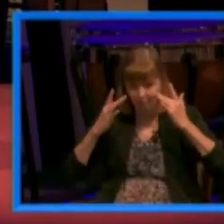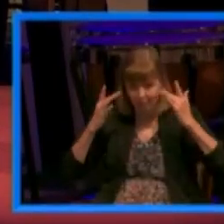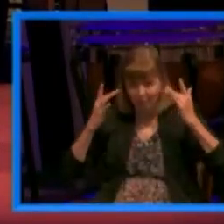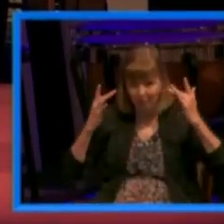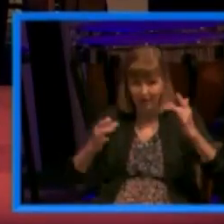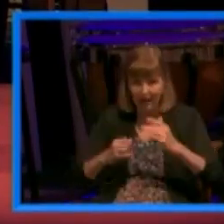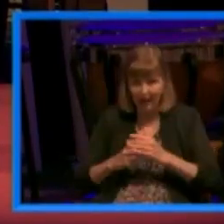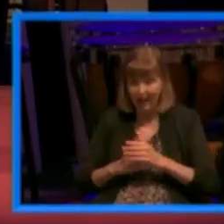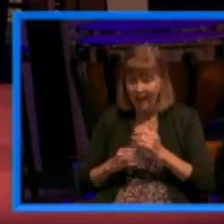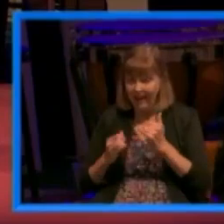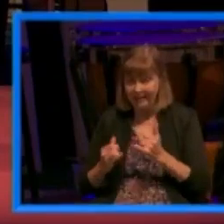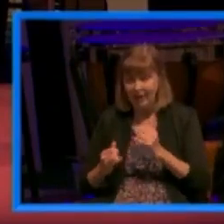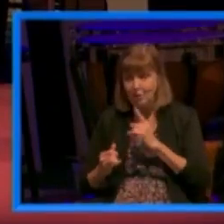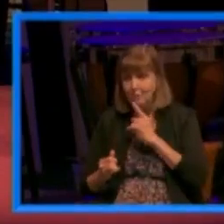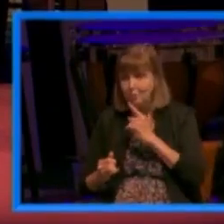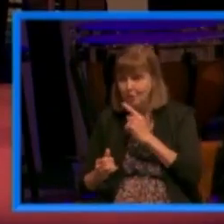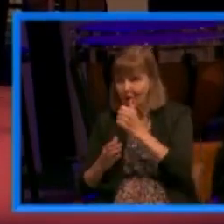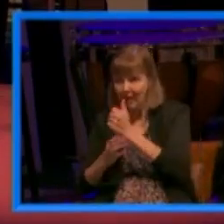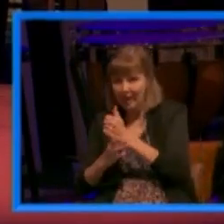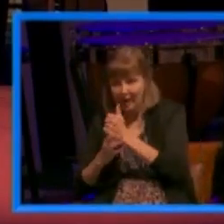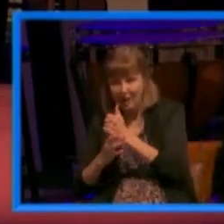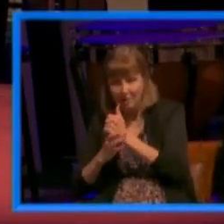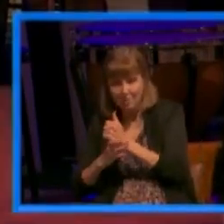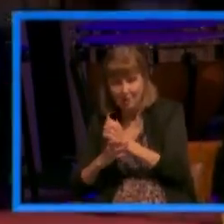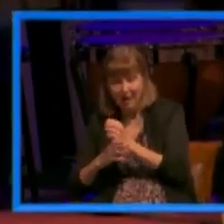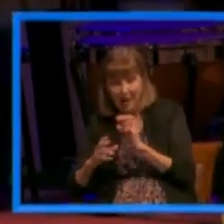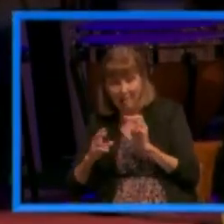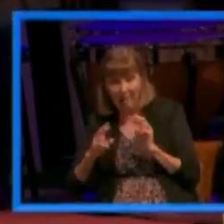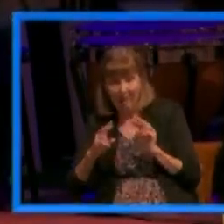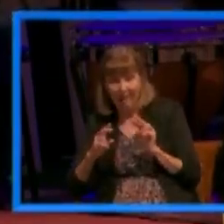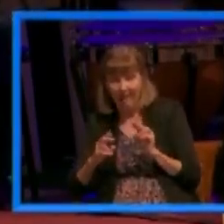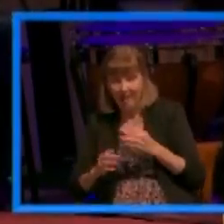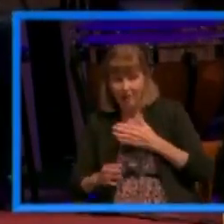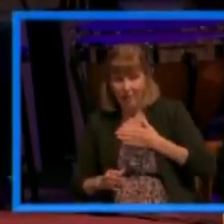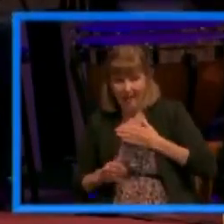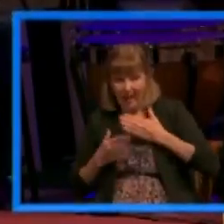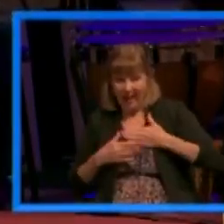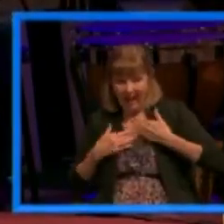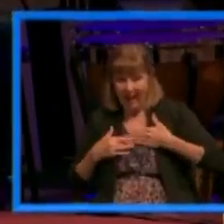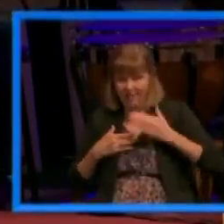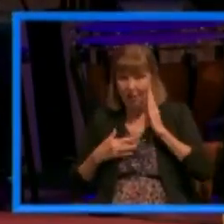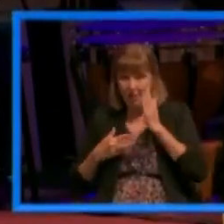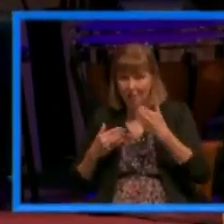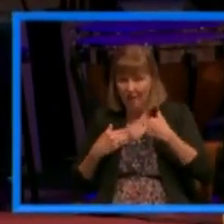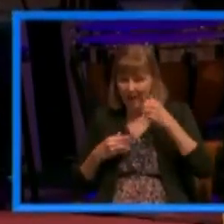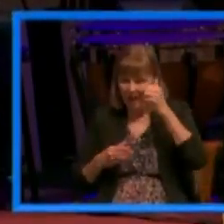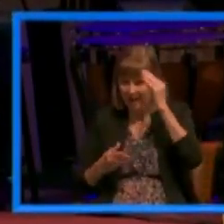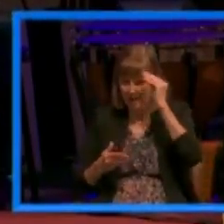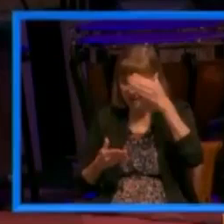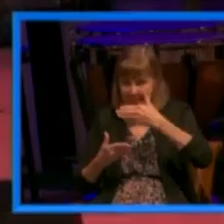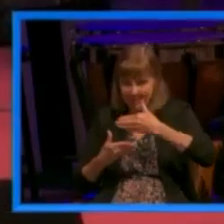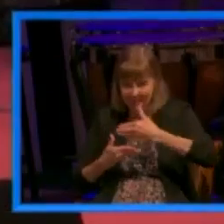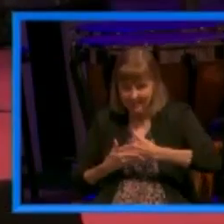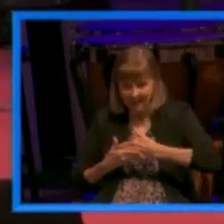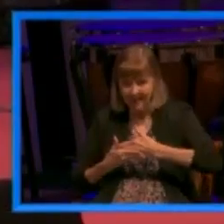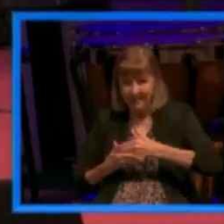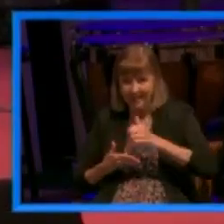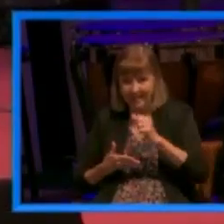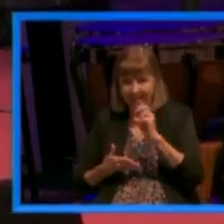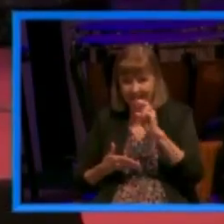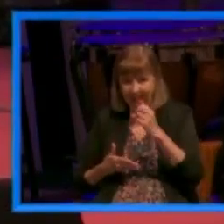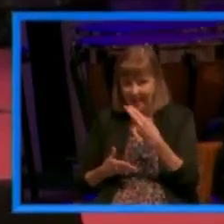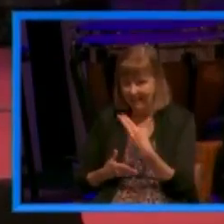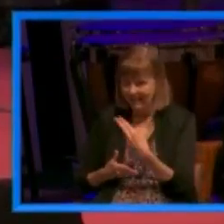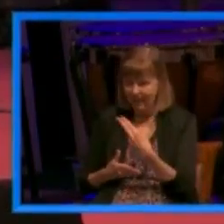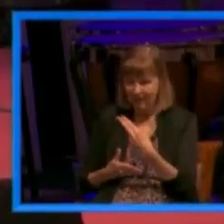is doting over the fact that he's about to have a son, now Sarah's getting jealous and angry, and Hagar's looking down on her. And Hagar